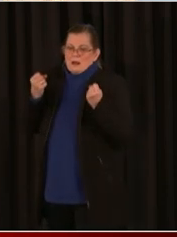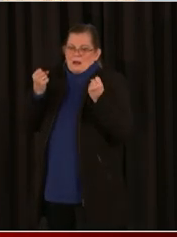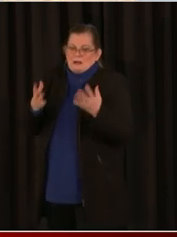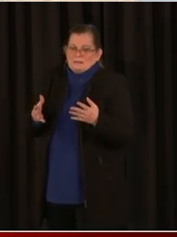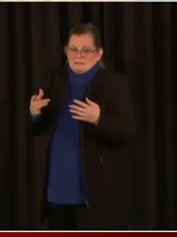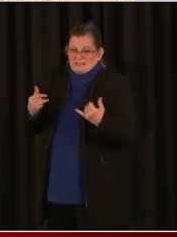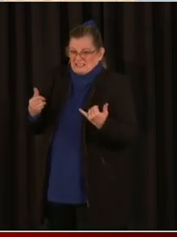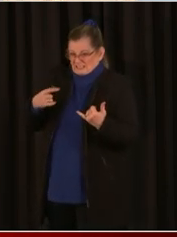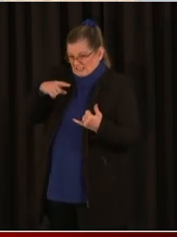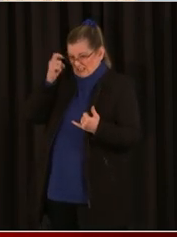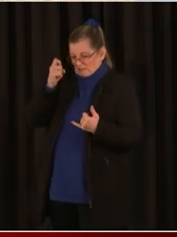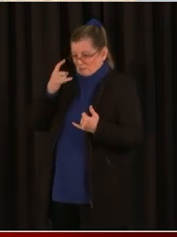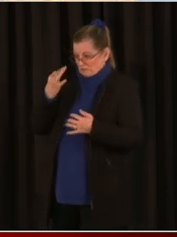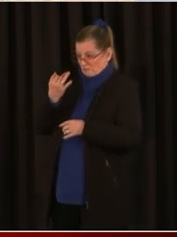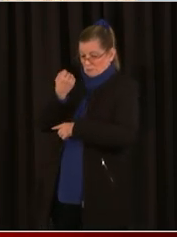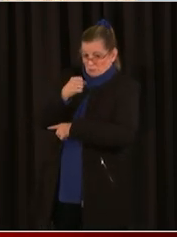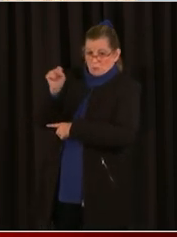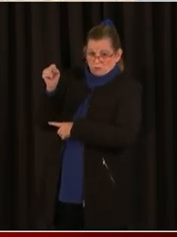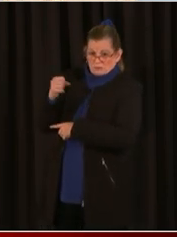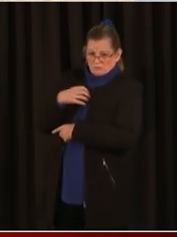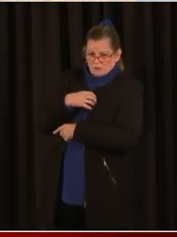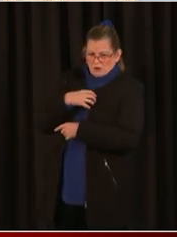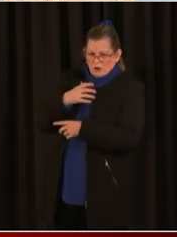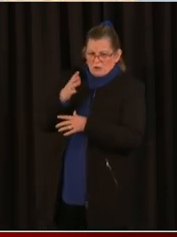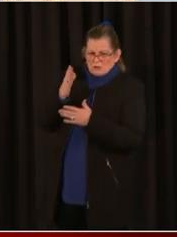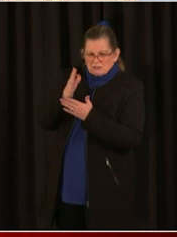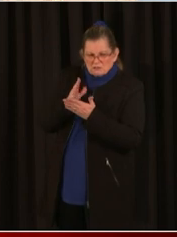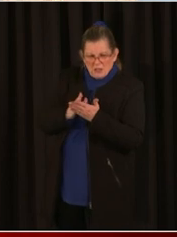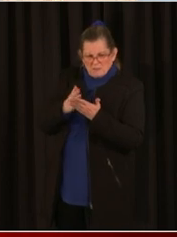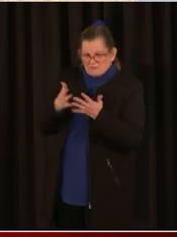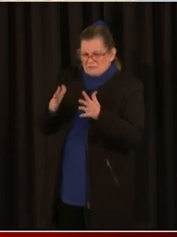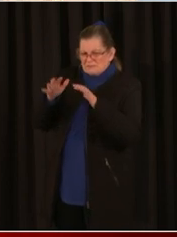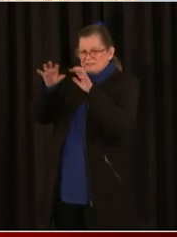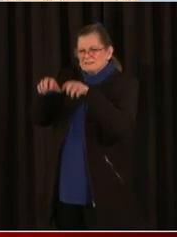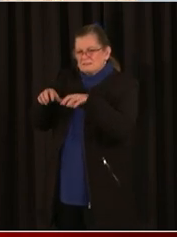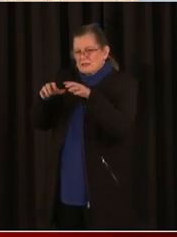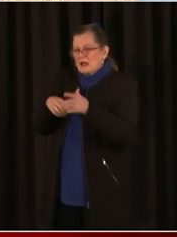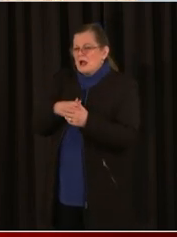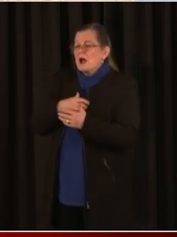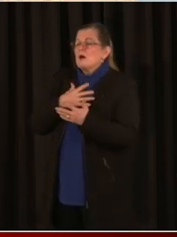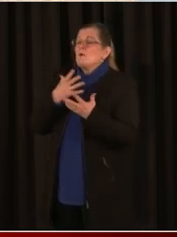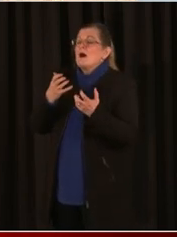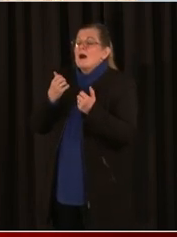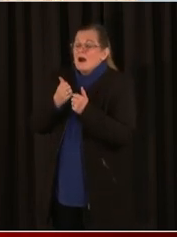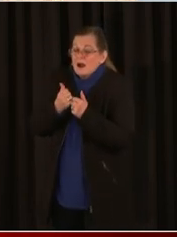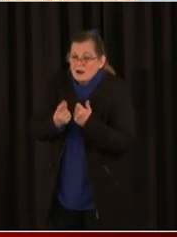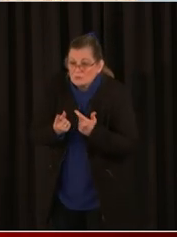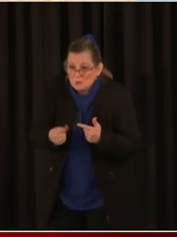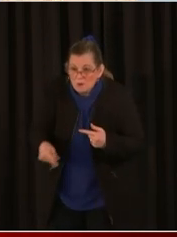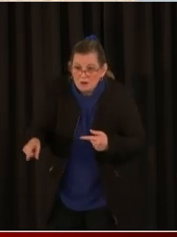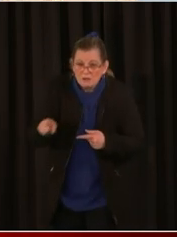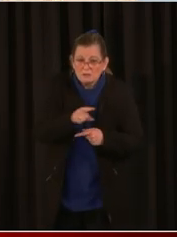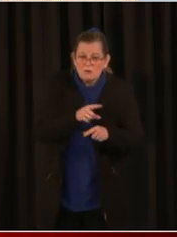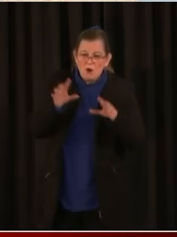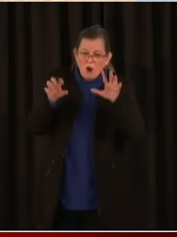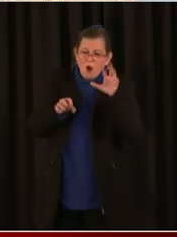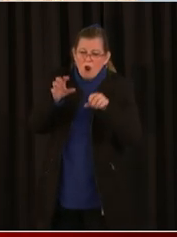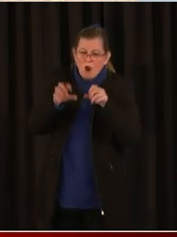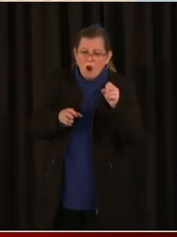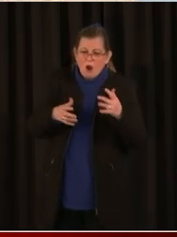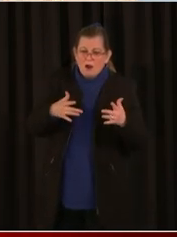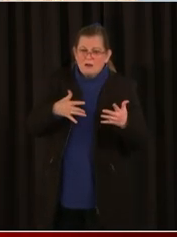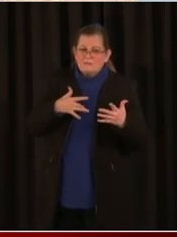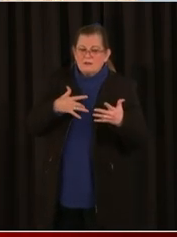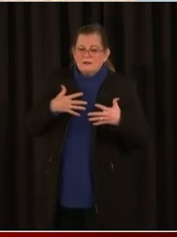stayed throughout. Some are going up and down. And we're asking everybody to take down those boards.